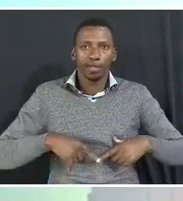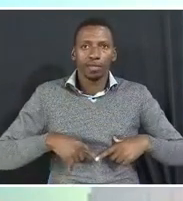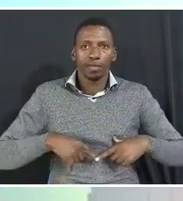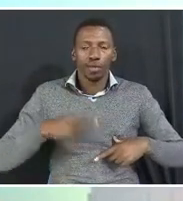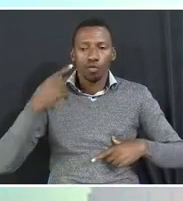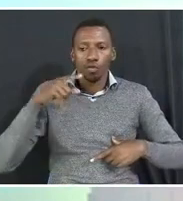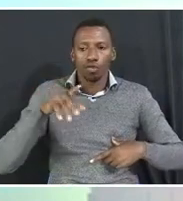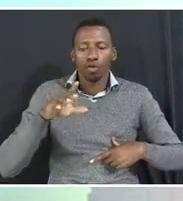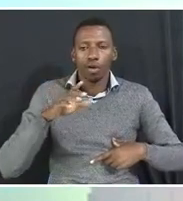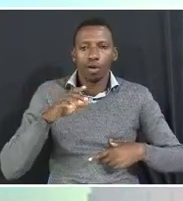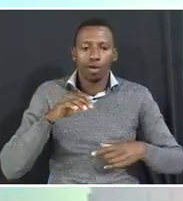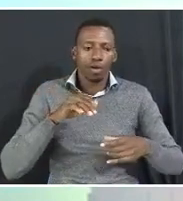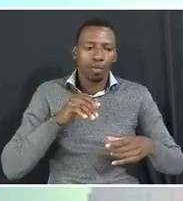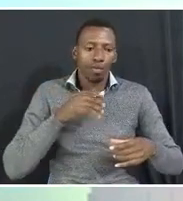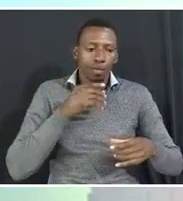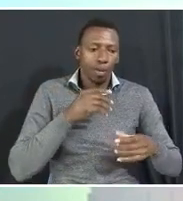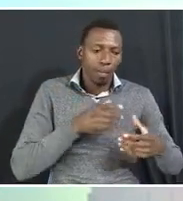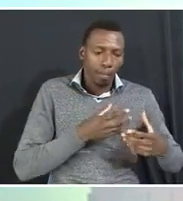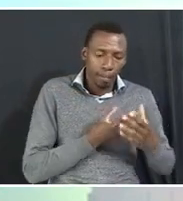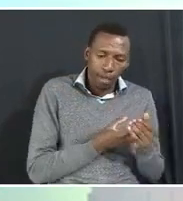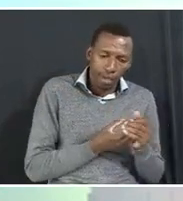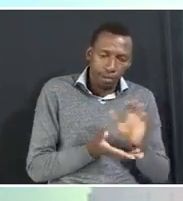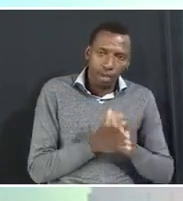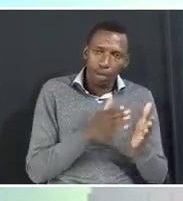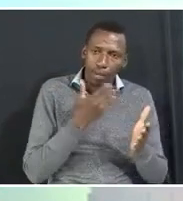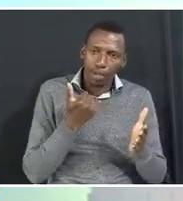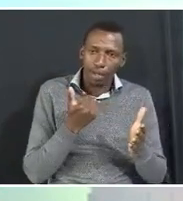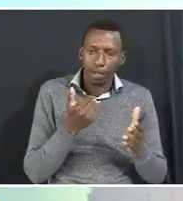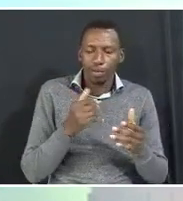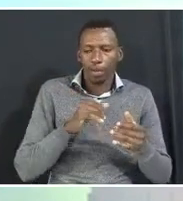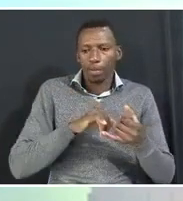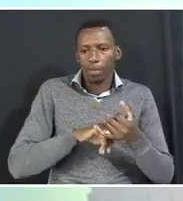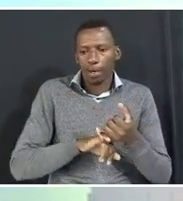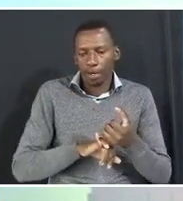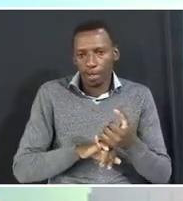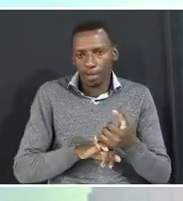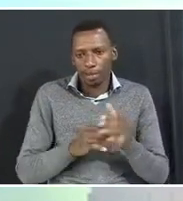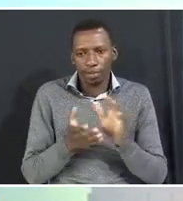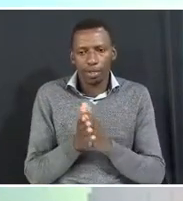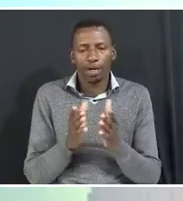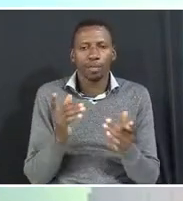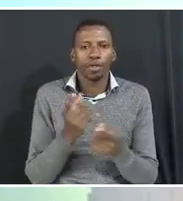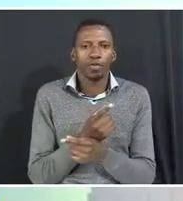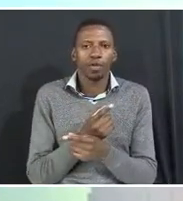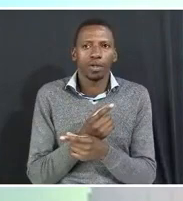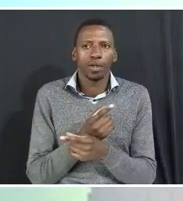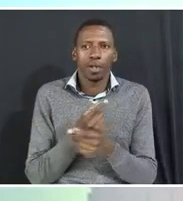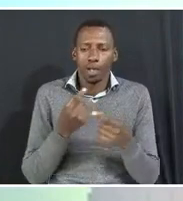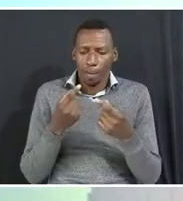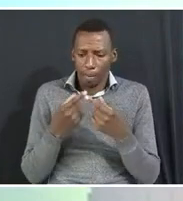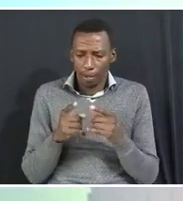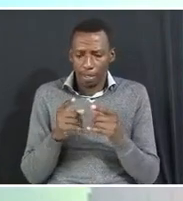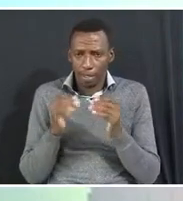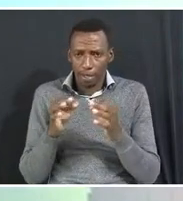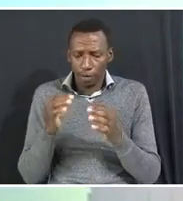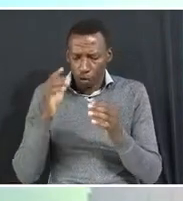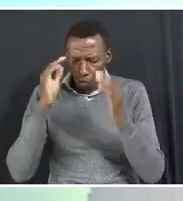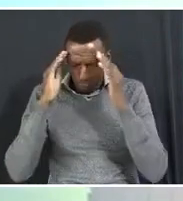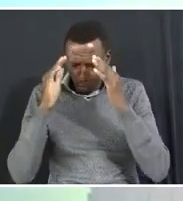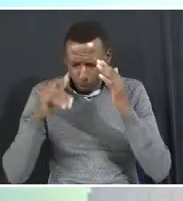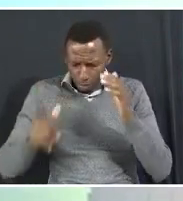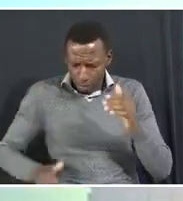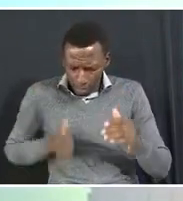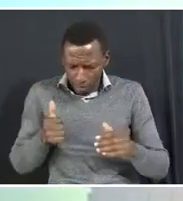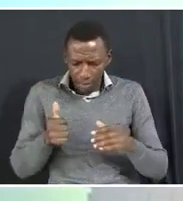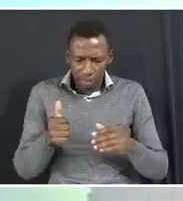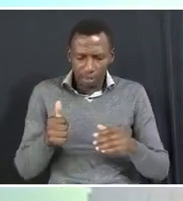becomes different. But when it becomes about you, marriage becomes stressful. And I think that principle applies